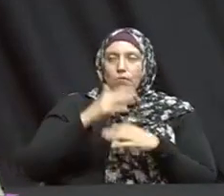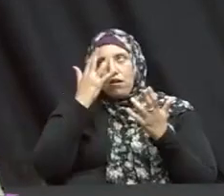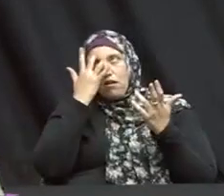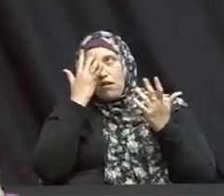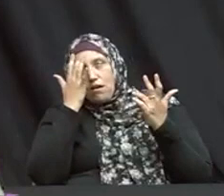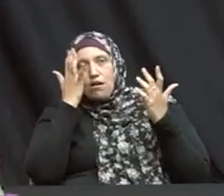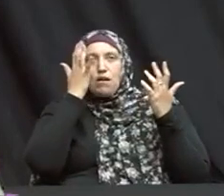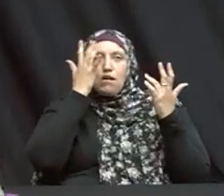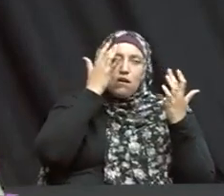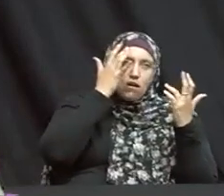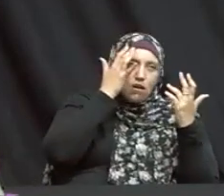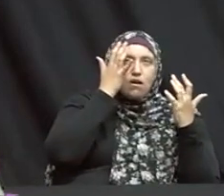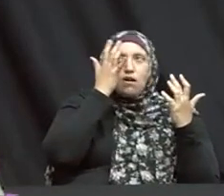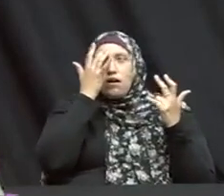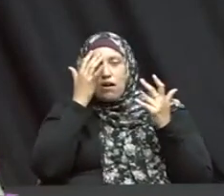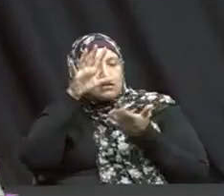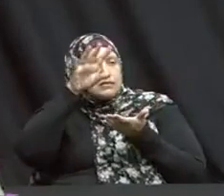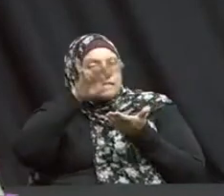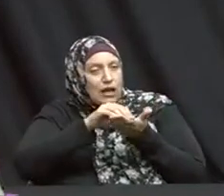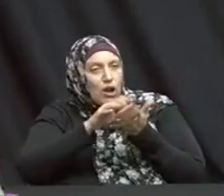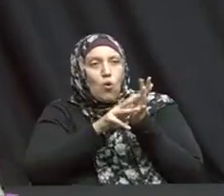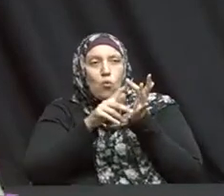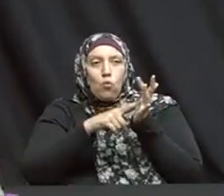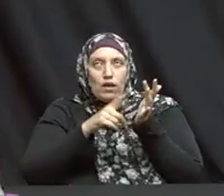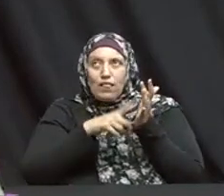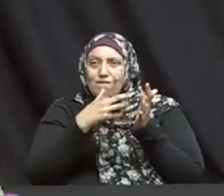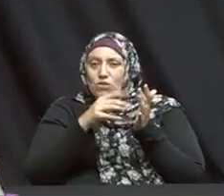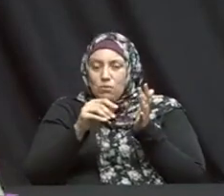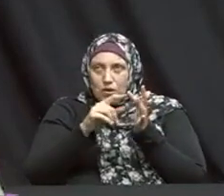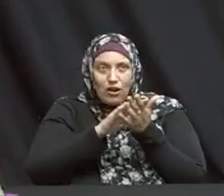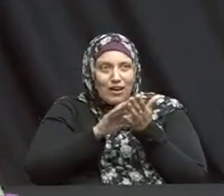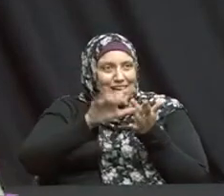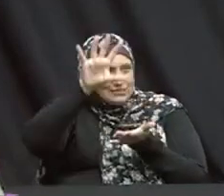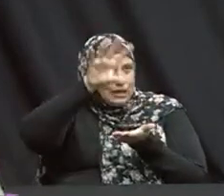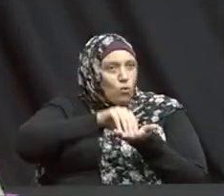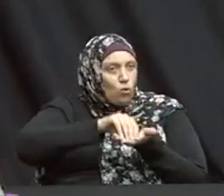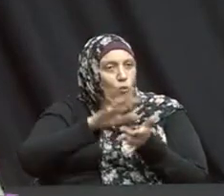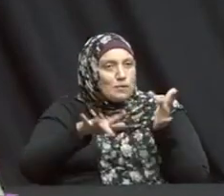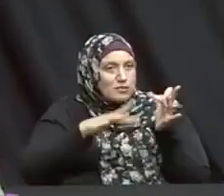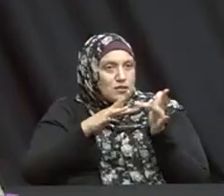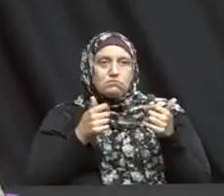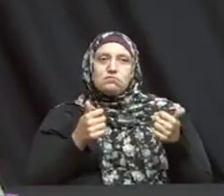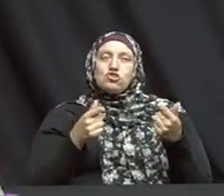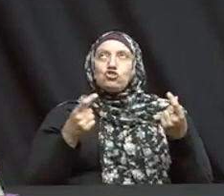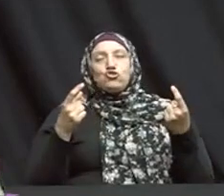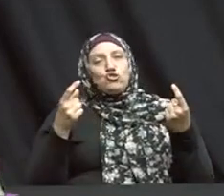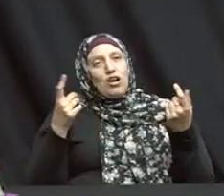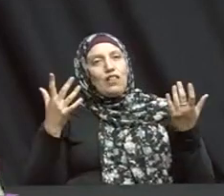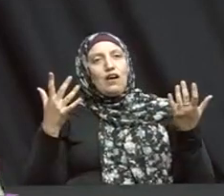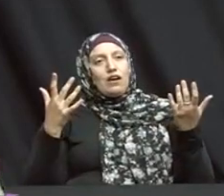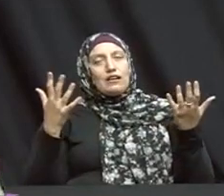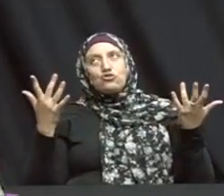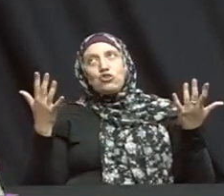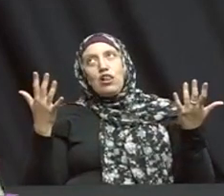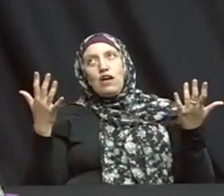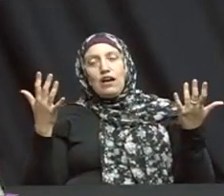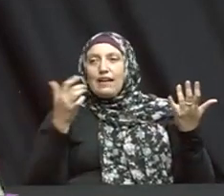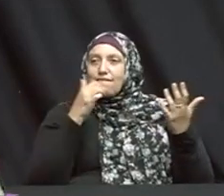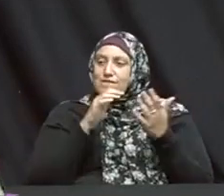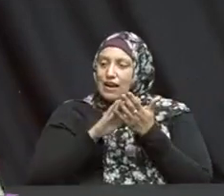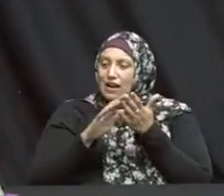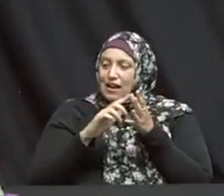will template that we've prepared and is on our website. And inshallah, if Haj Muhammad and Haj Dani, if you don't have that already,